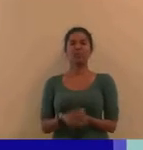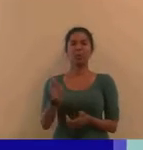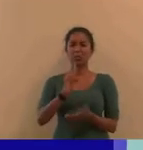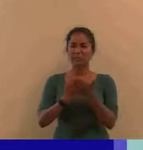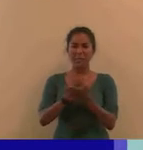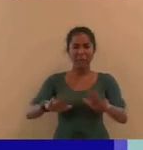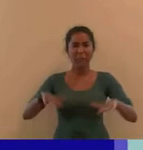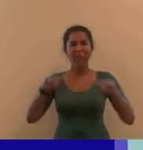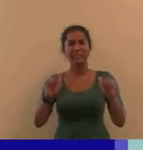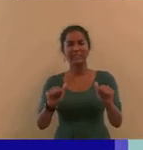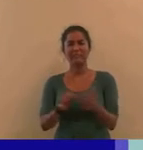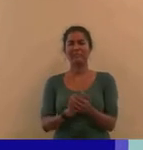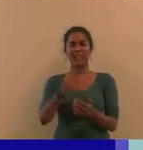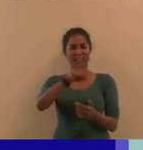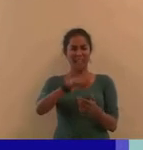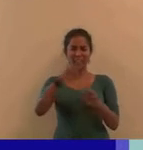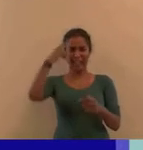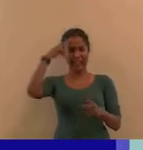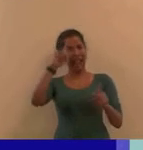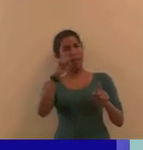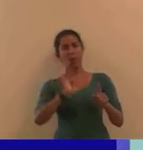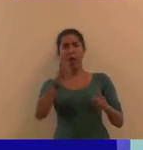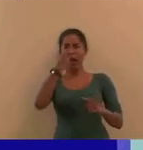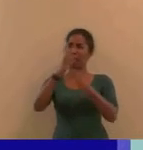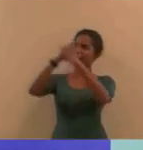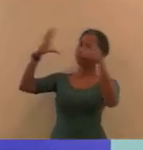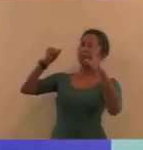you make based on the title of the poem?